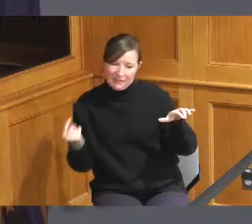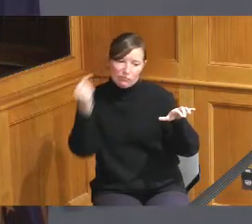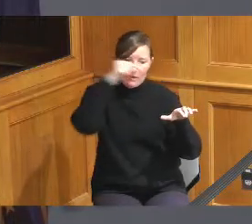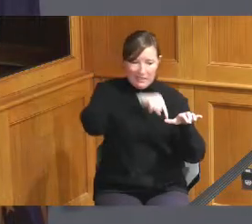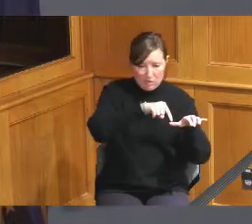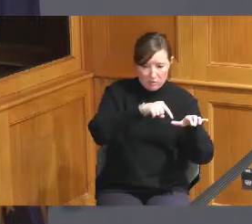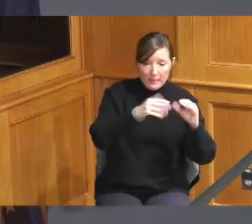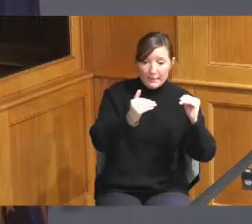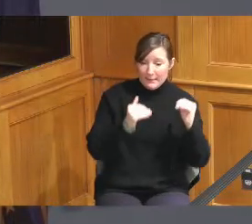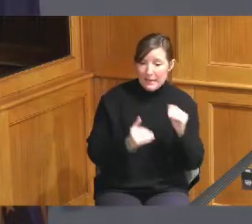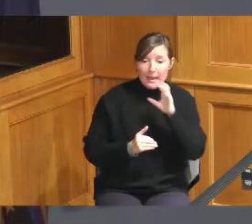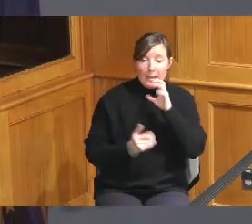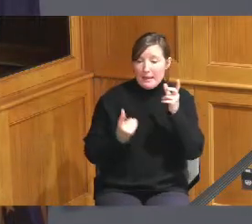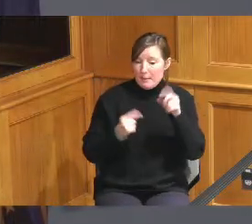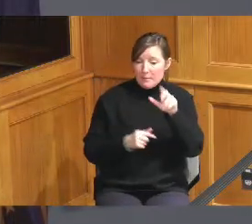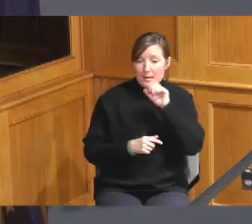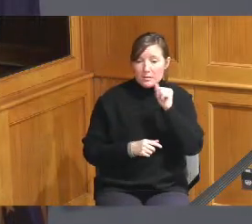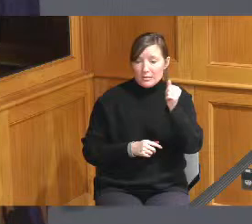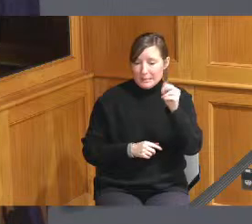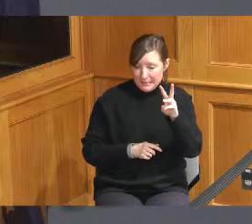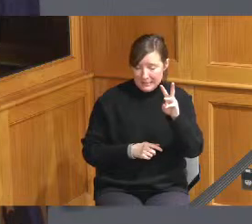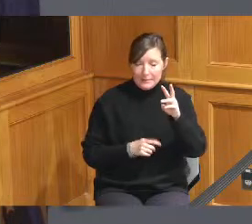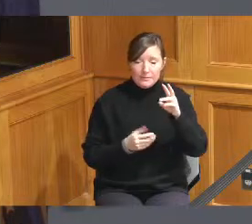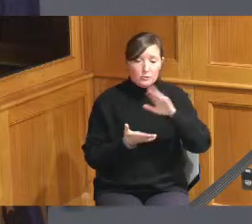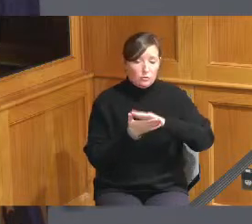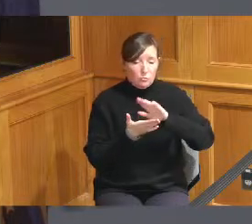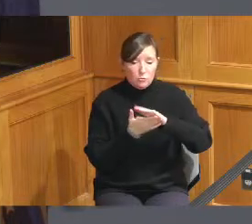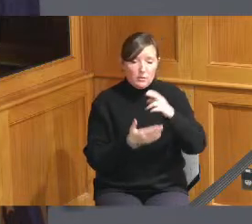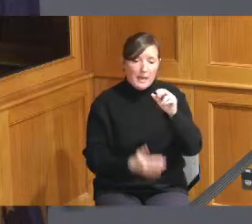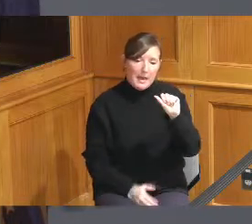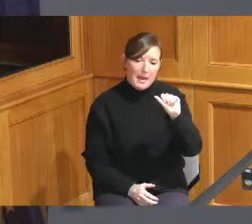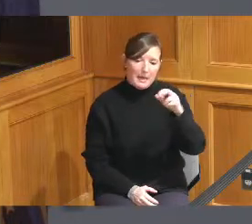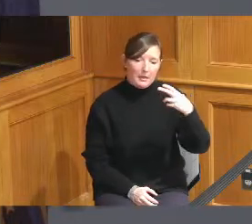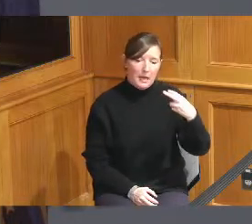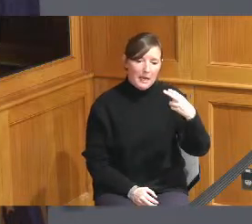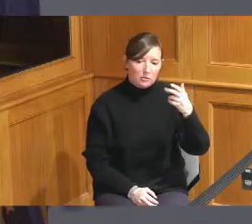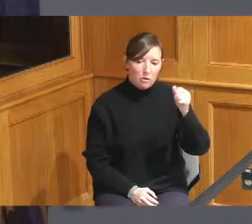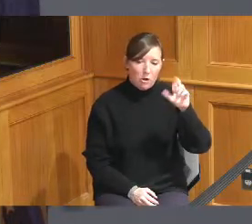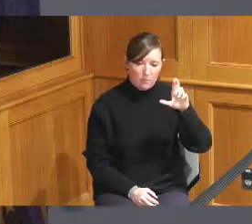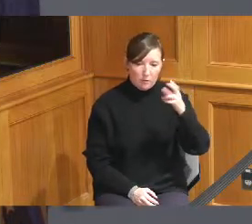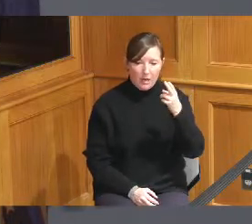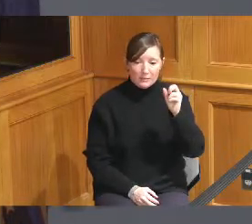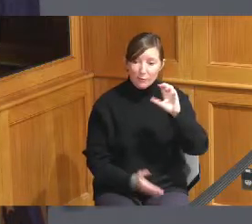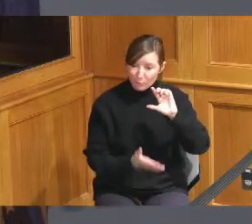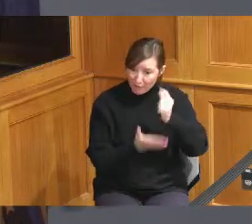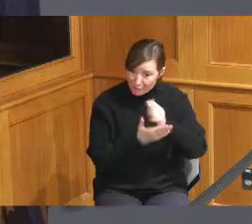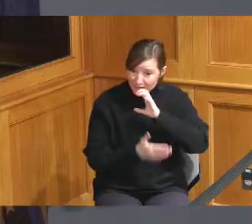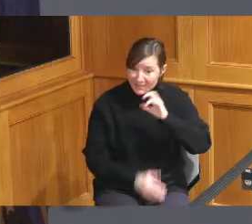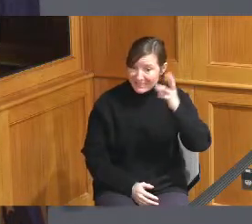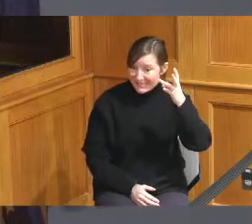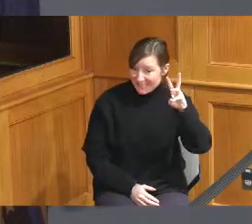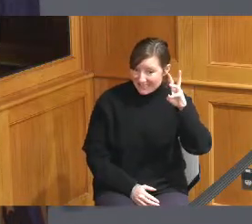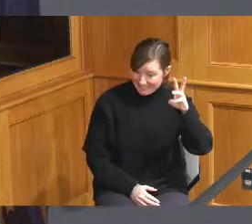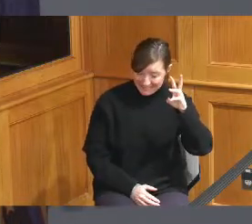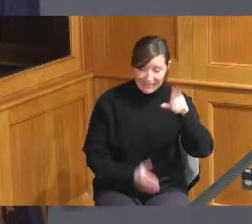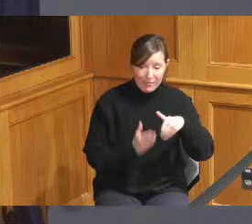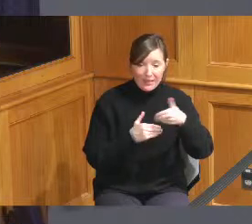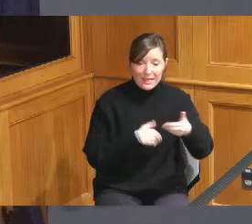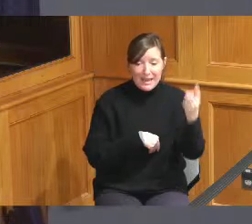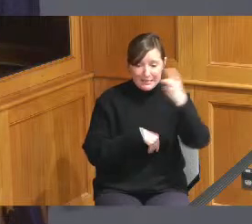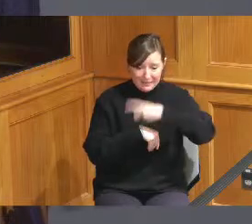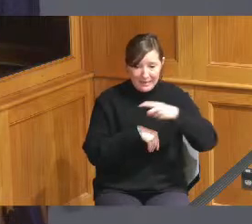16, Ricky graduated from A.H. Parker High School and left the next day for Cincinnati to